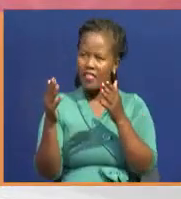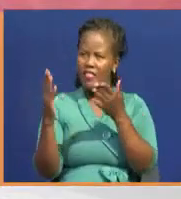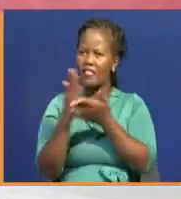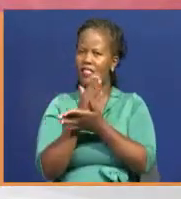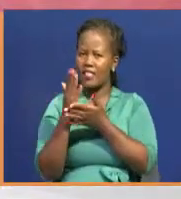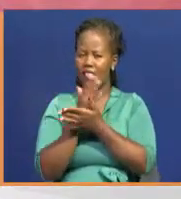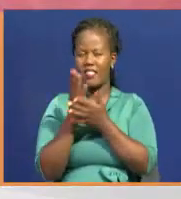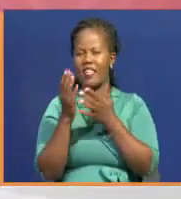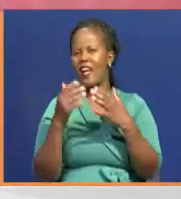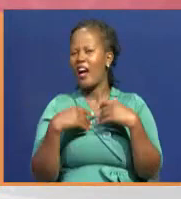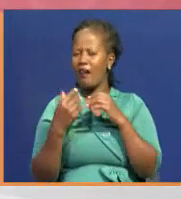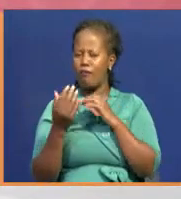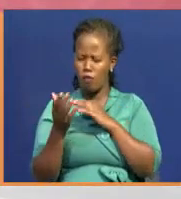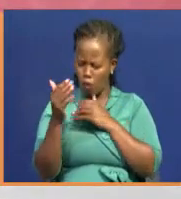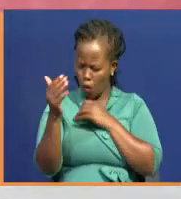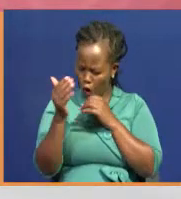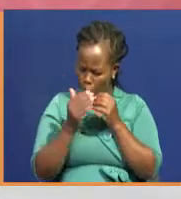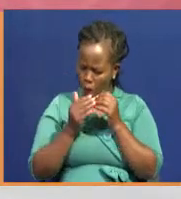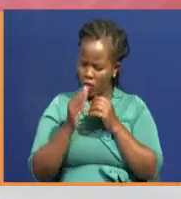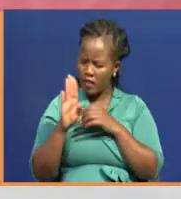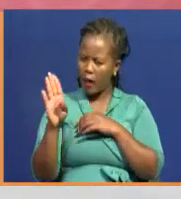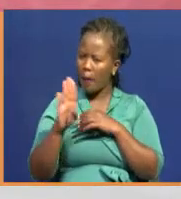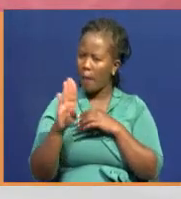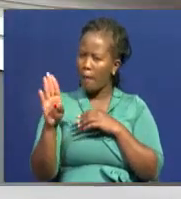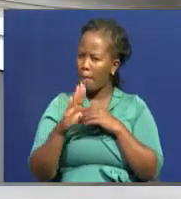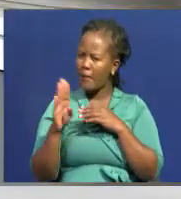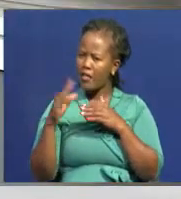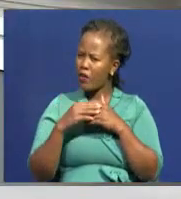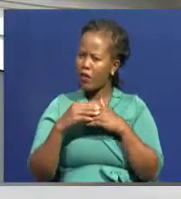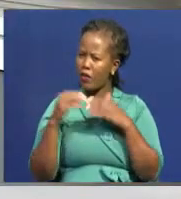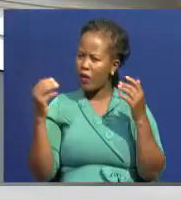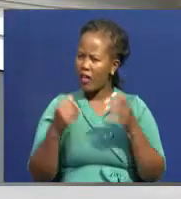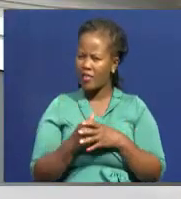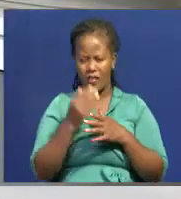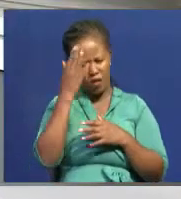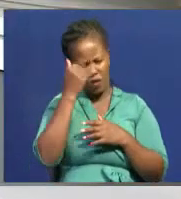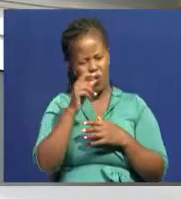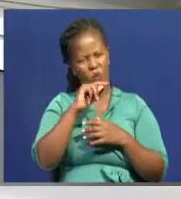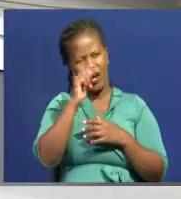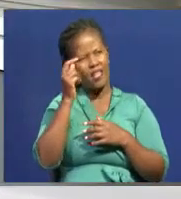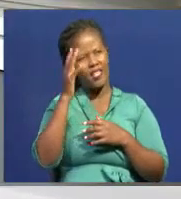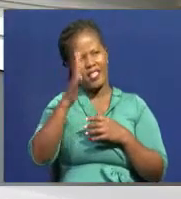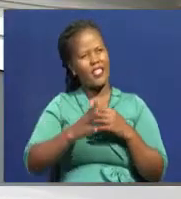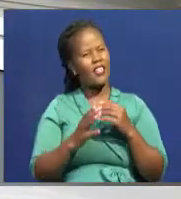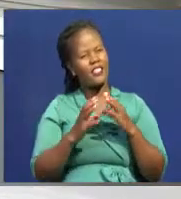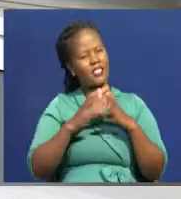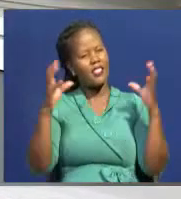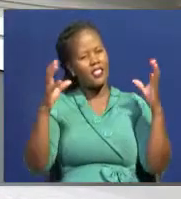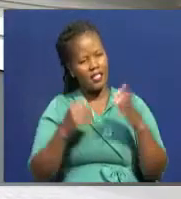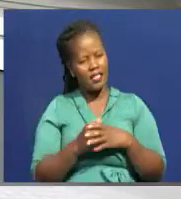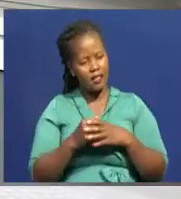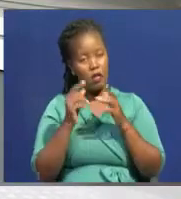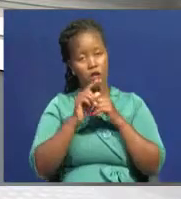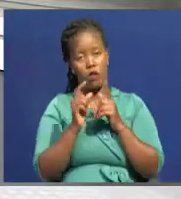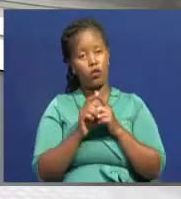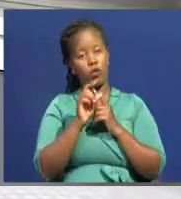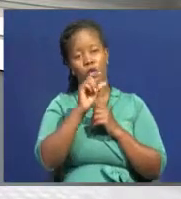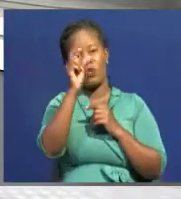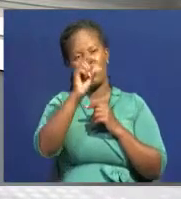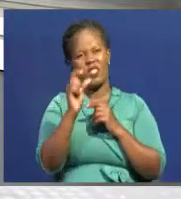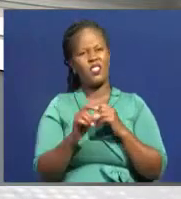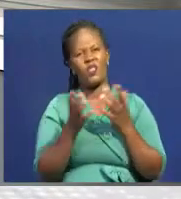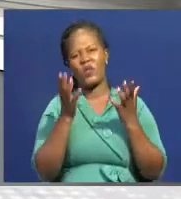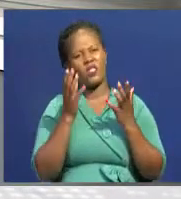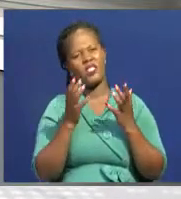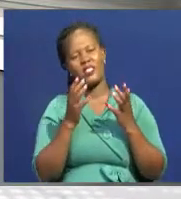You're talking about almost $1 billion industry. What is making Kenya quite robust. And if you look at the region is not quite